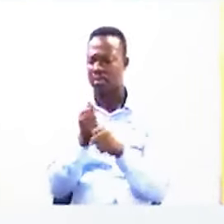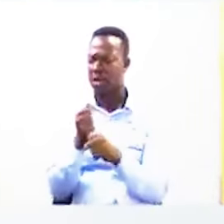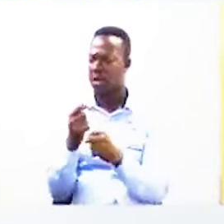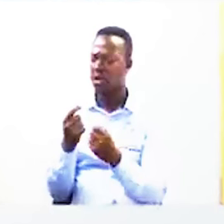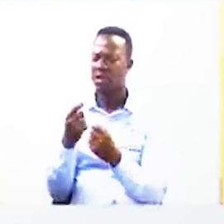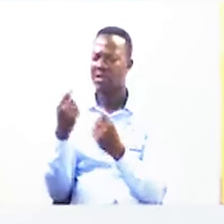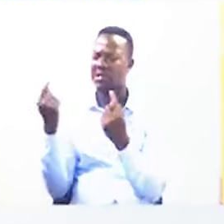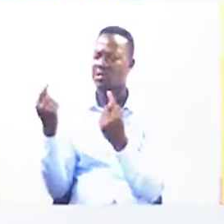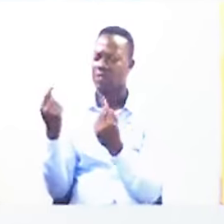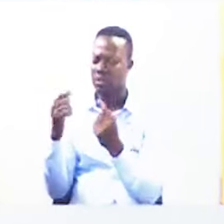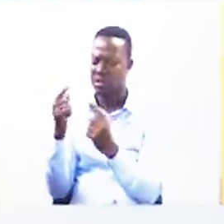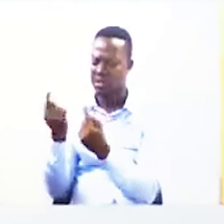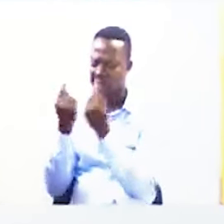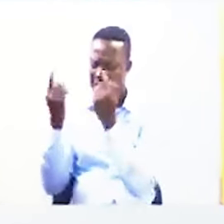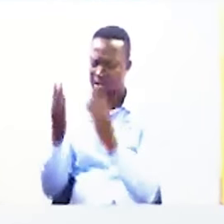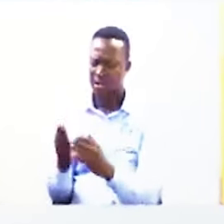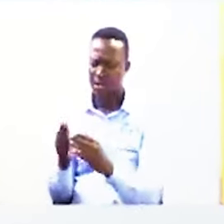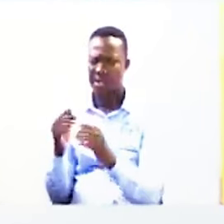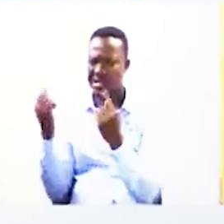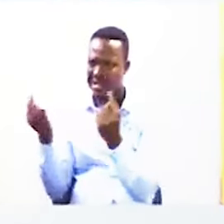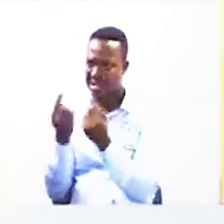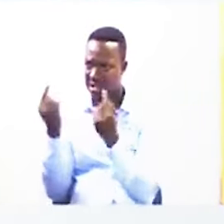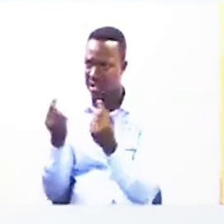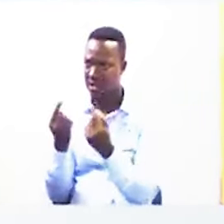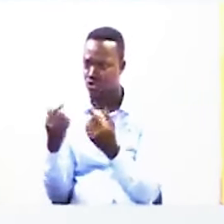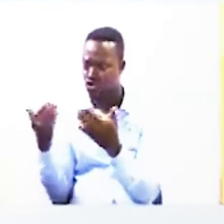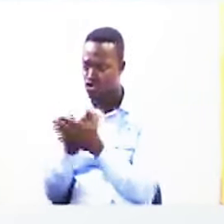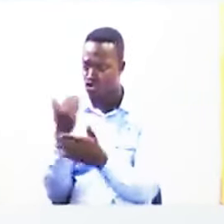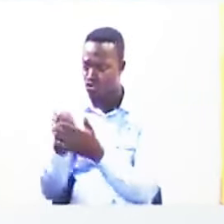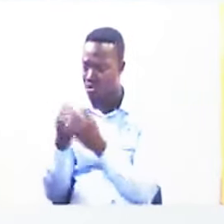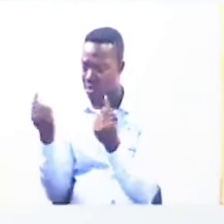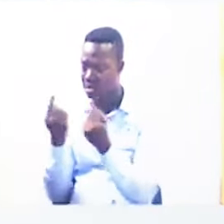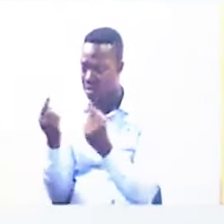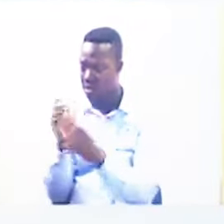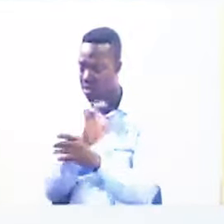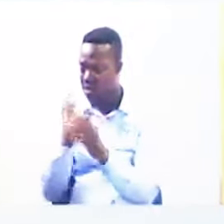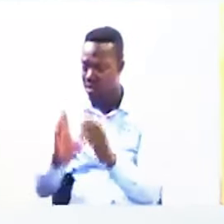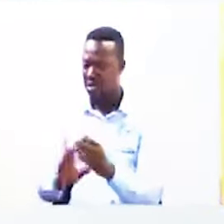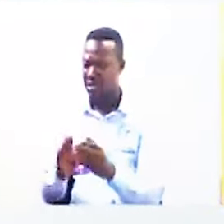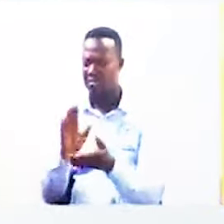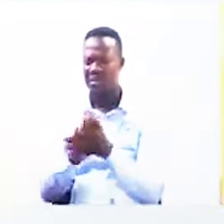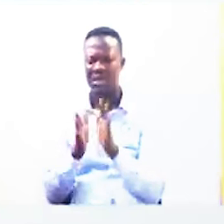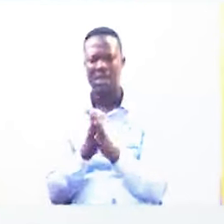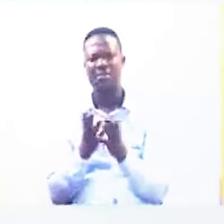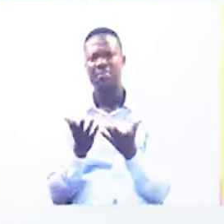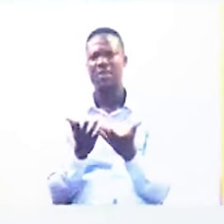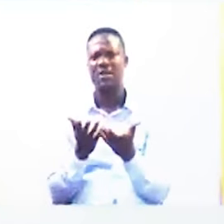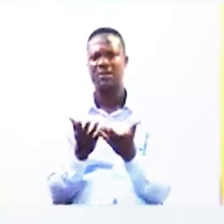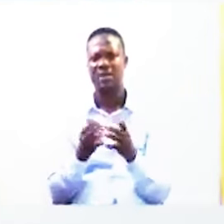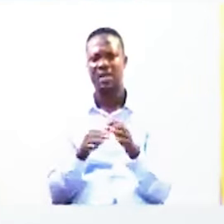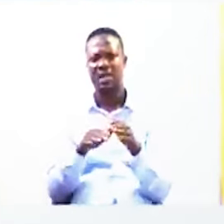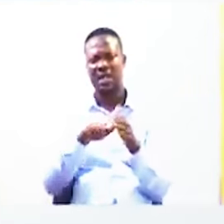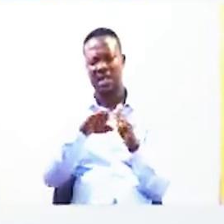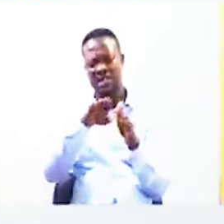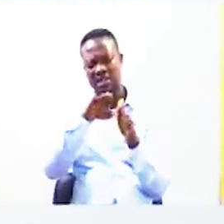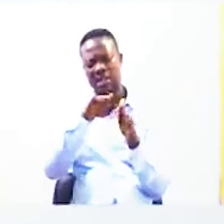Gentile Christians feel like second-class citizens in the church.